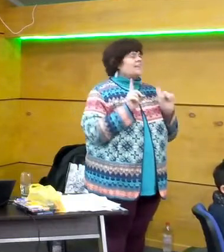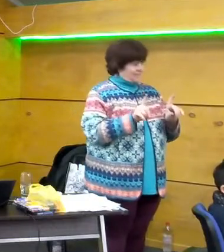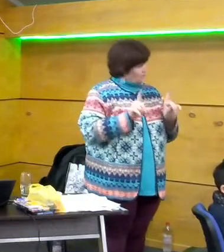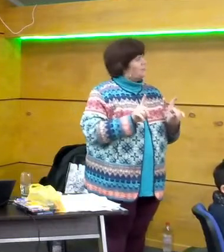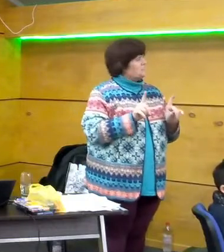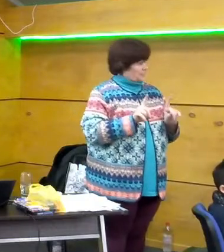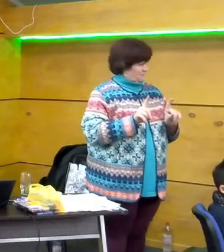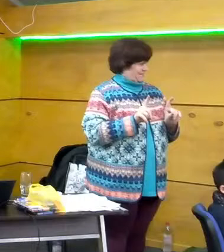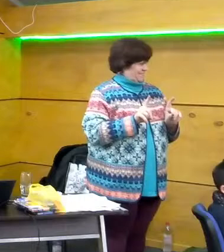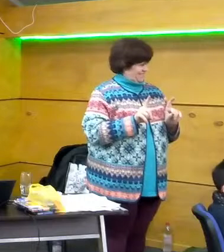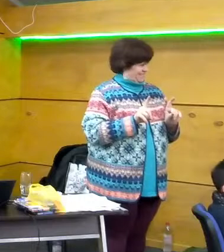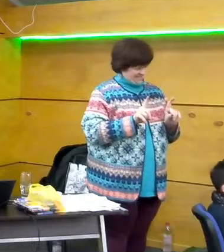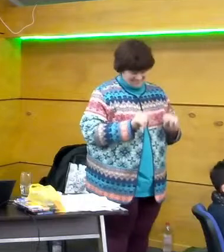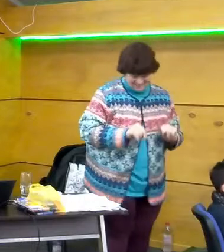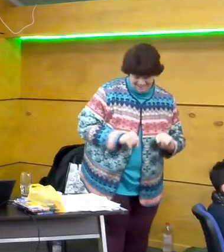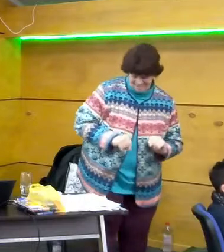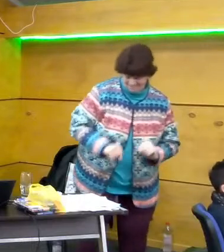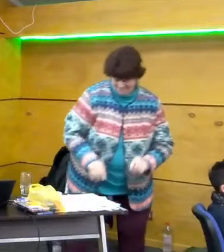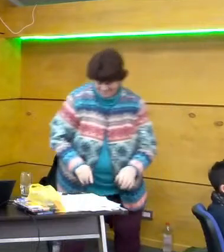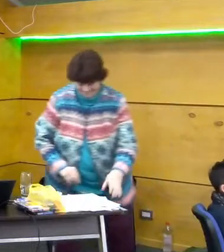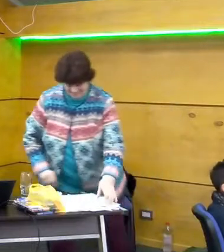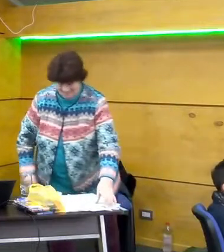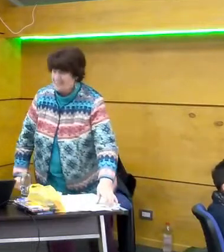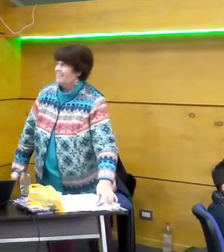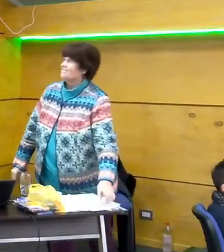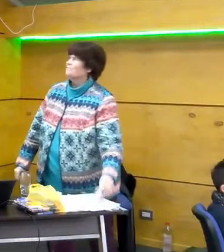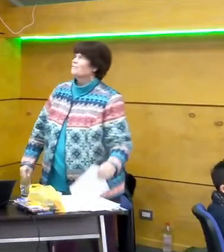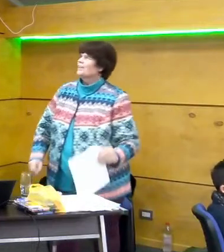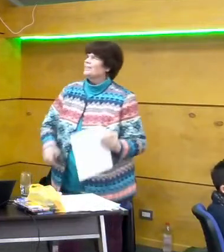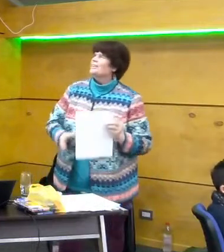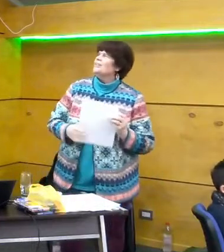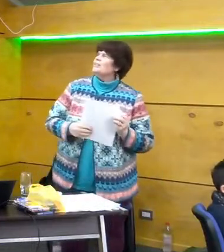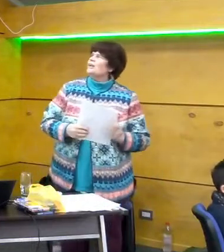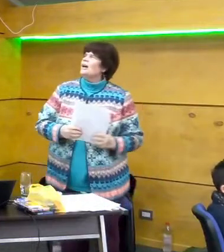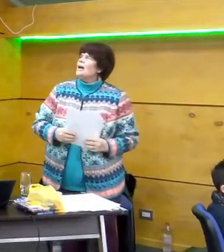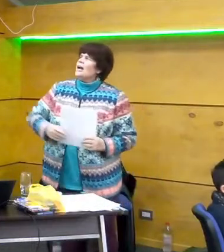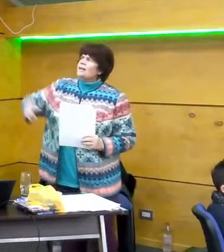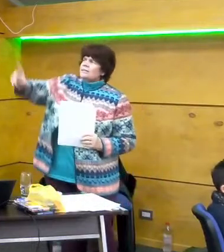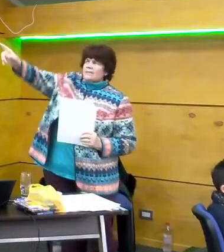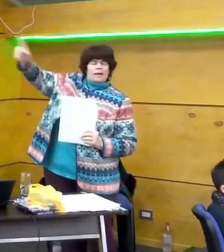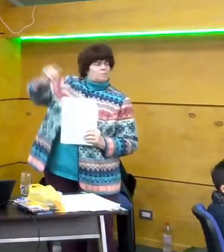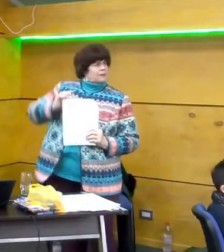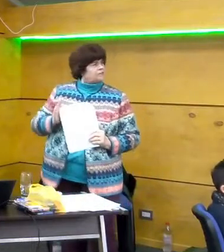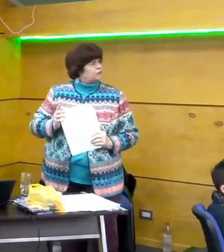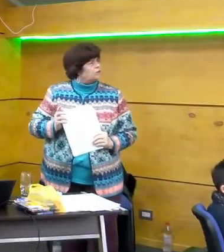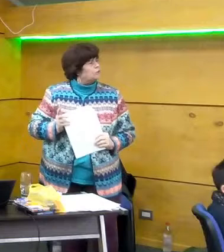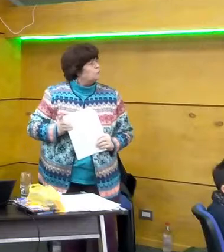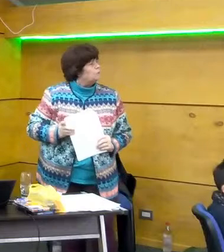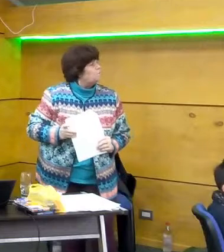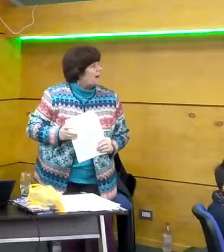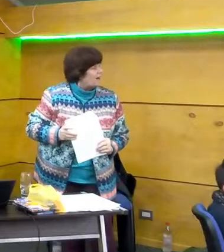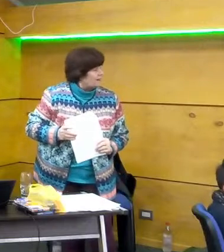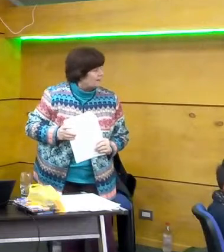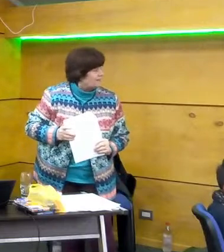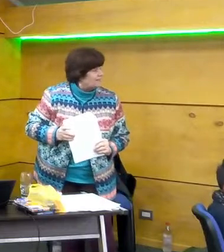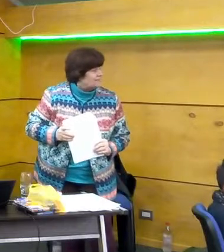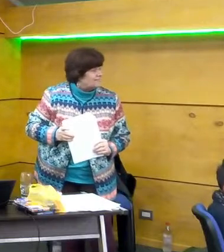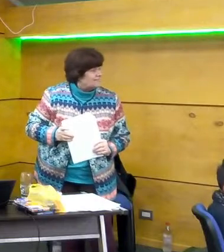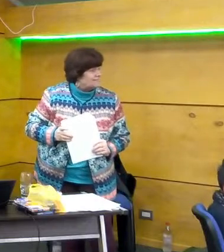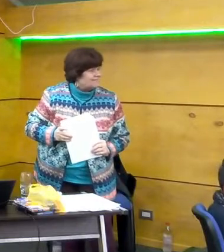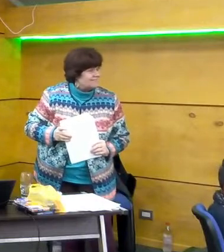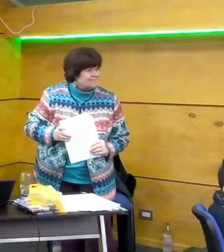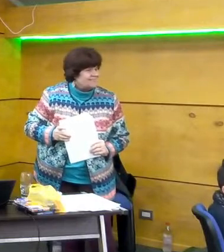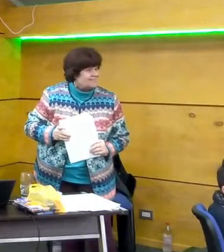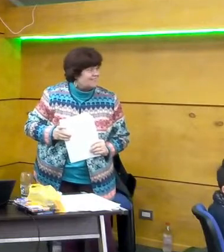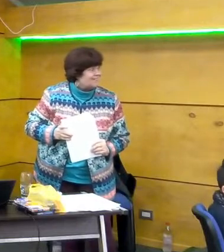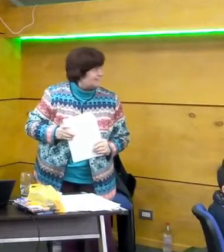pum. That's called chopsticks. Okay? Okay. Did anybody circle the word Bach?